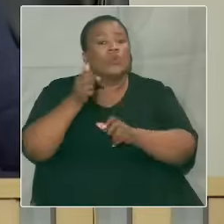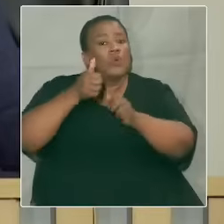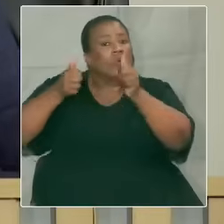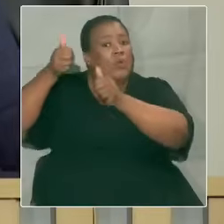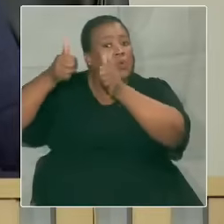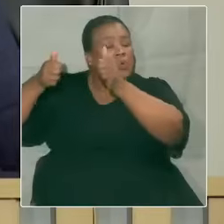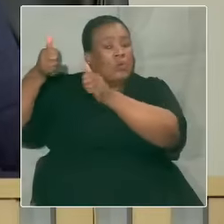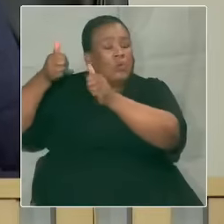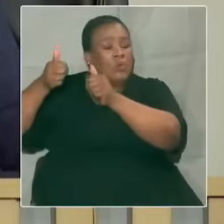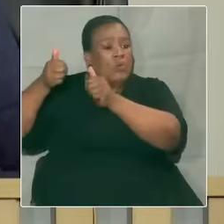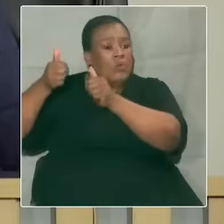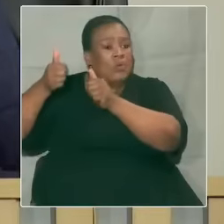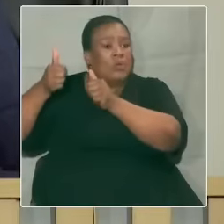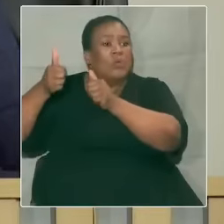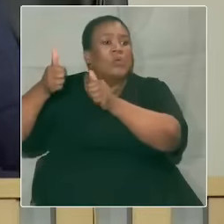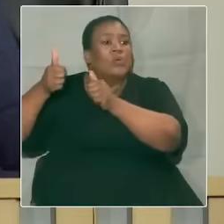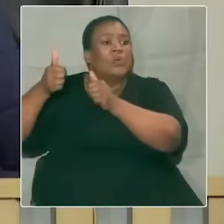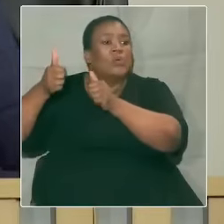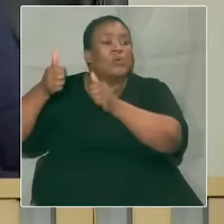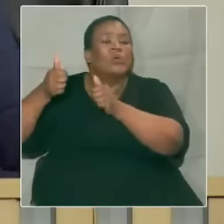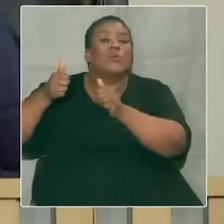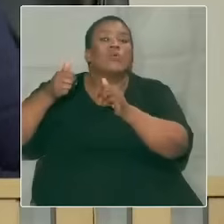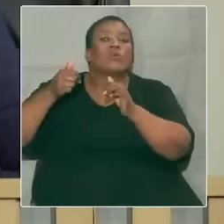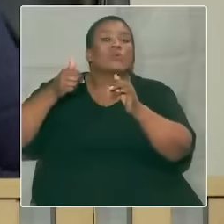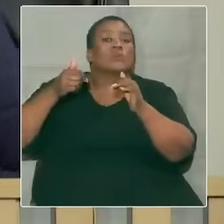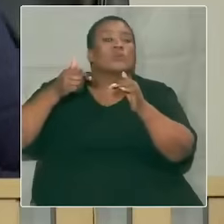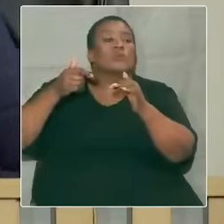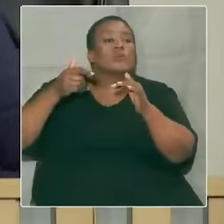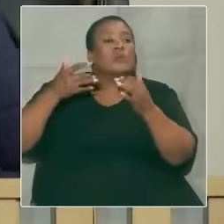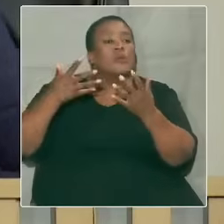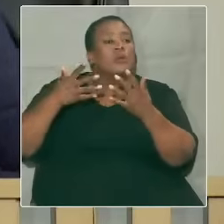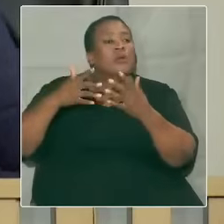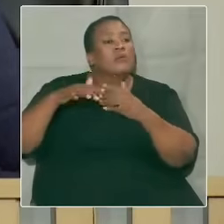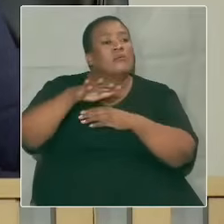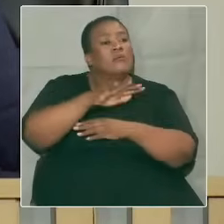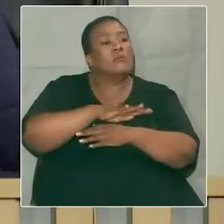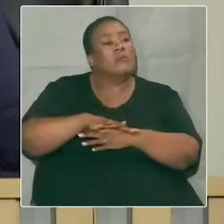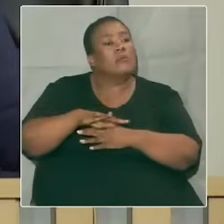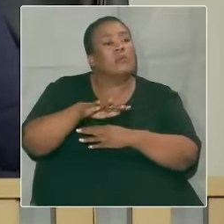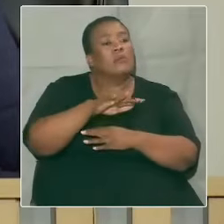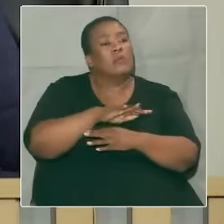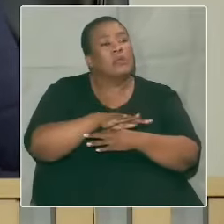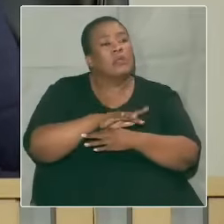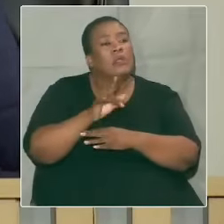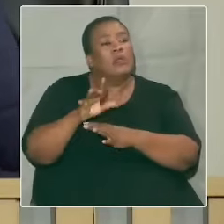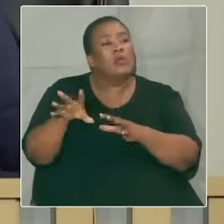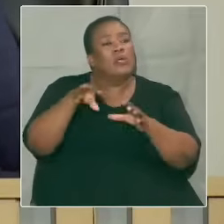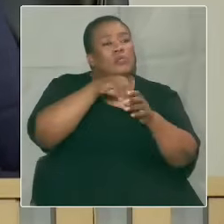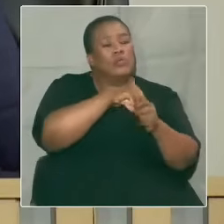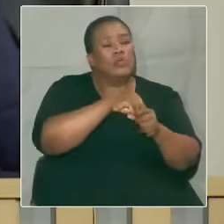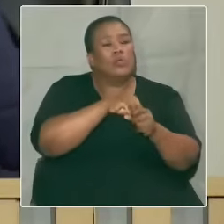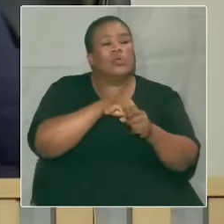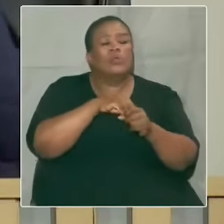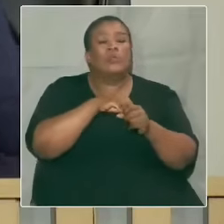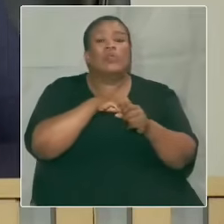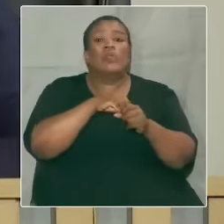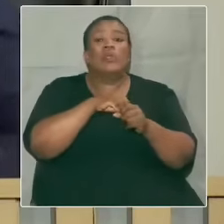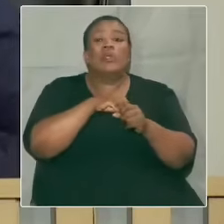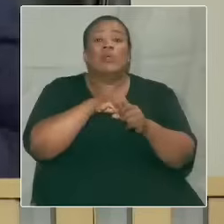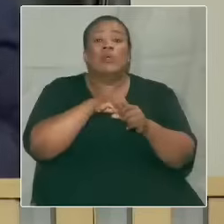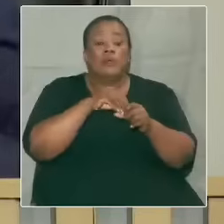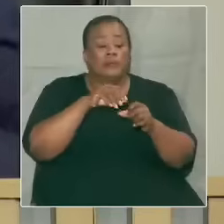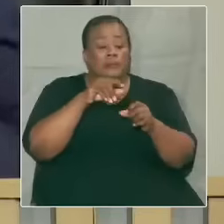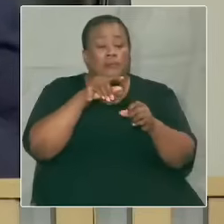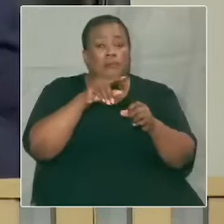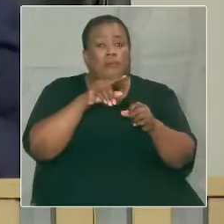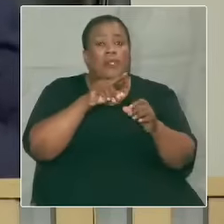operational commanders and the mission area joint operational center will meet on a weekly basis. In other words,